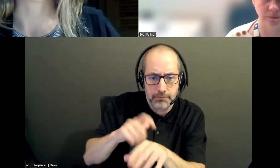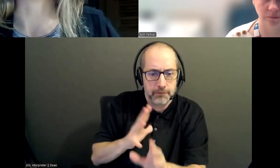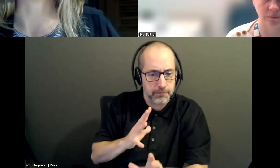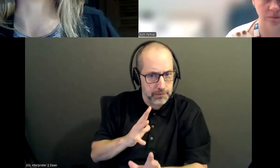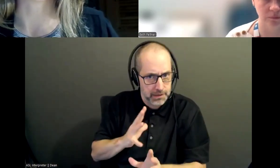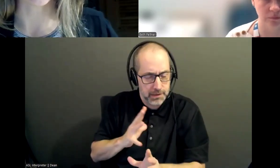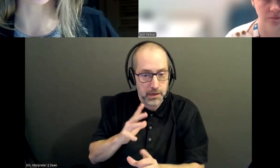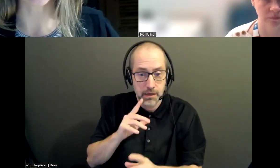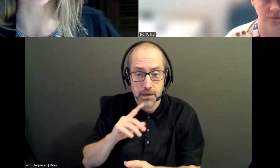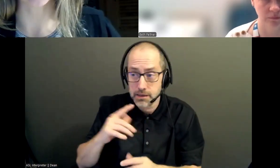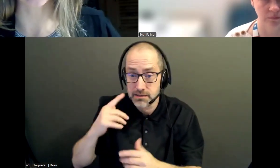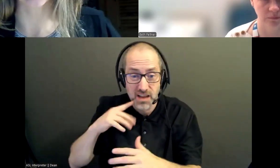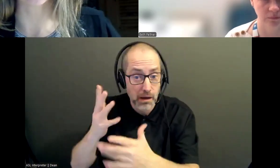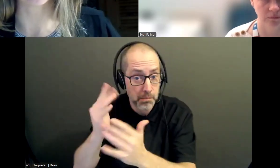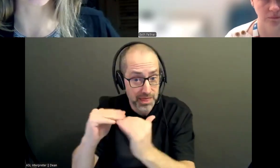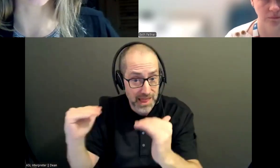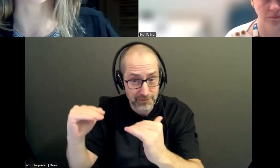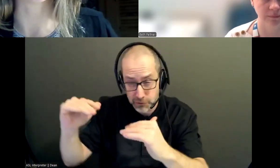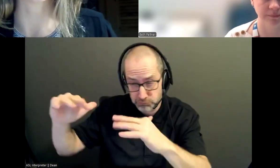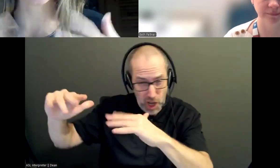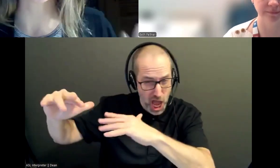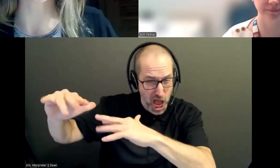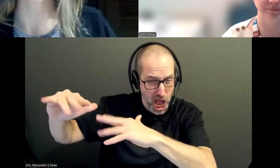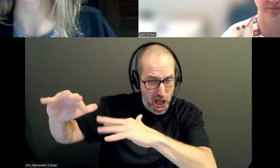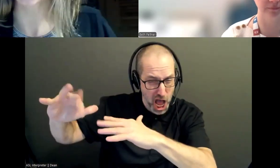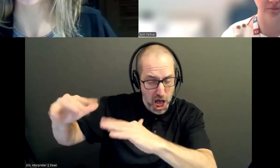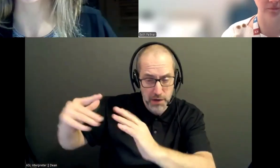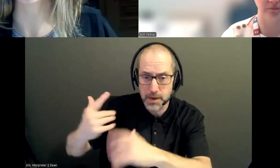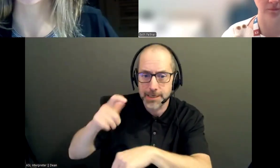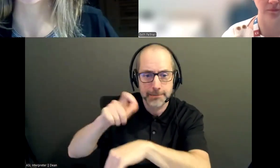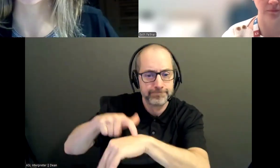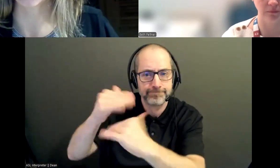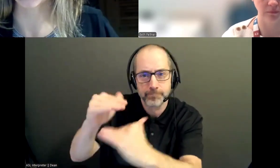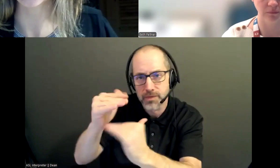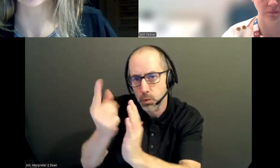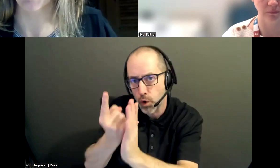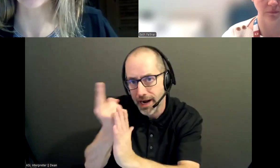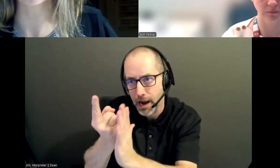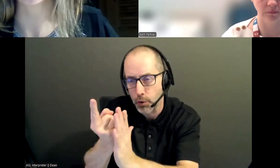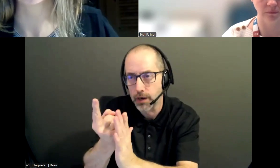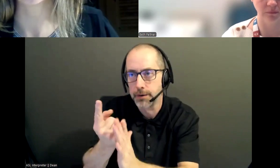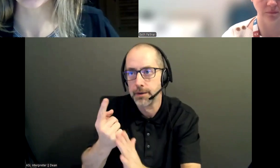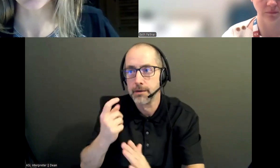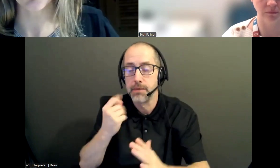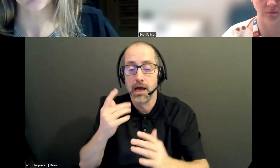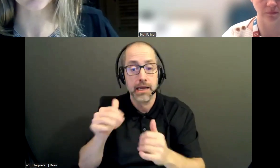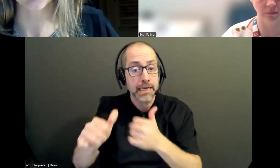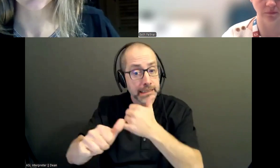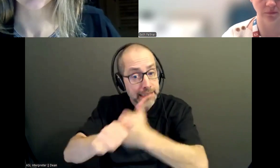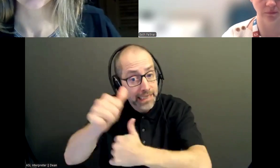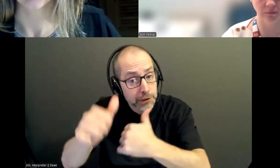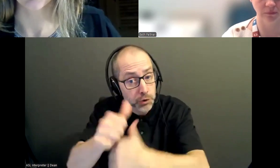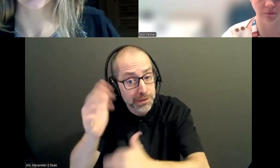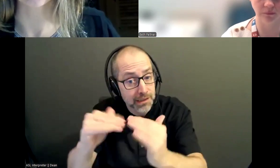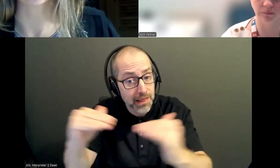The level at which it can become dangerously loud is 85